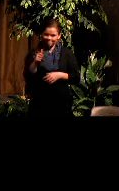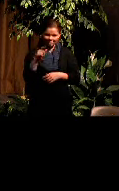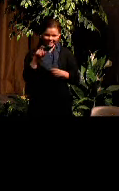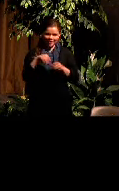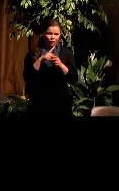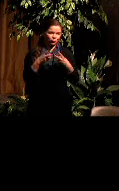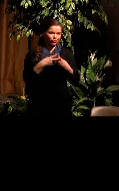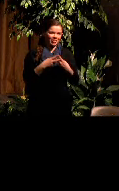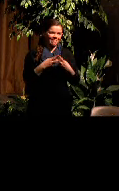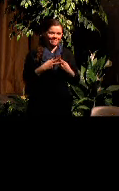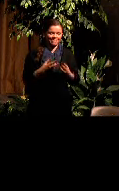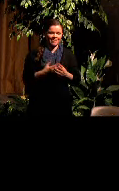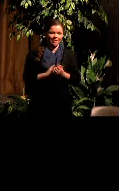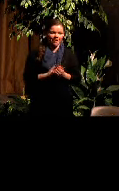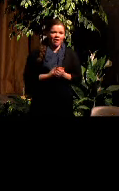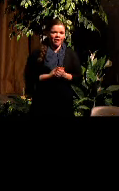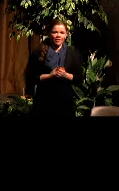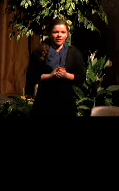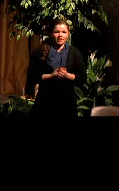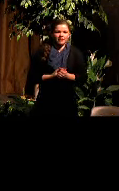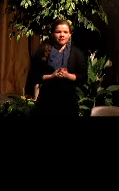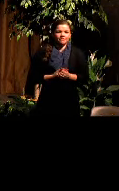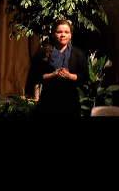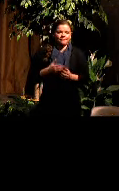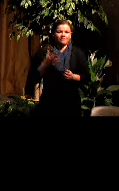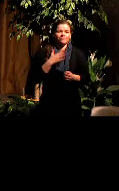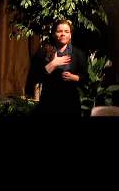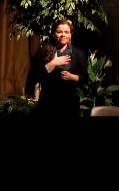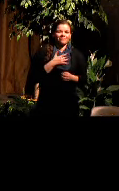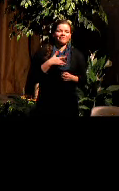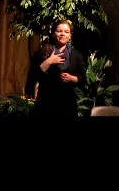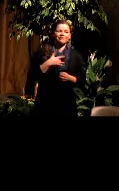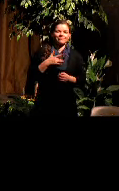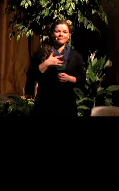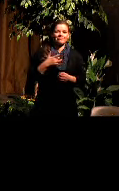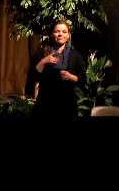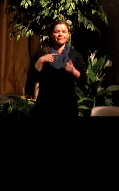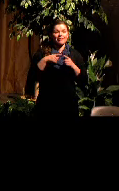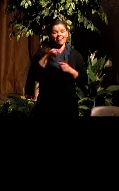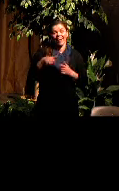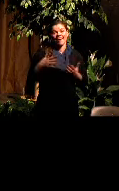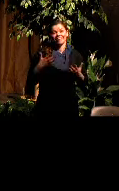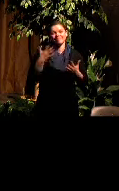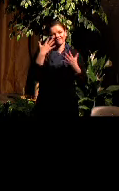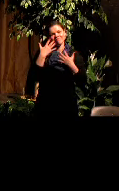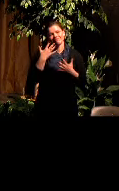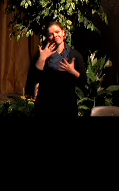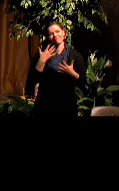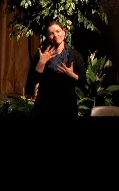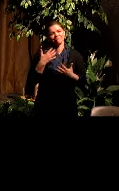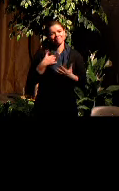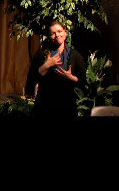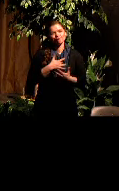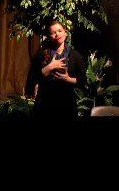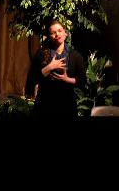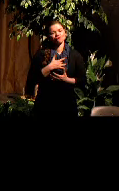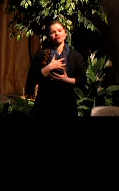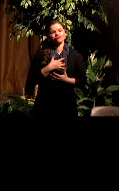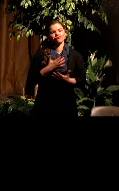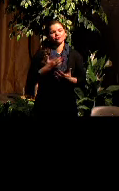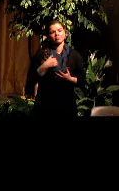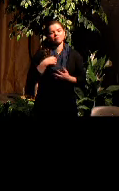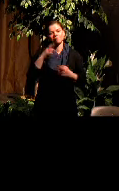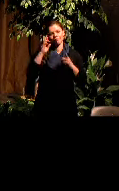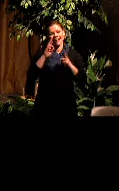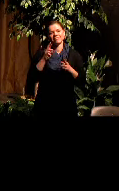anywhere. That would be my gut on the whole situation. It was an unfortunate circumstance. A lot of things. I totally respect and love the Cornell Lab